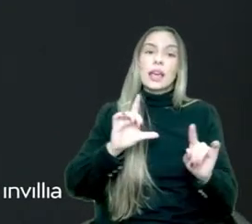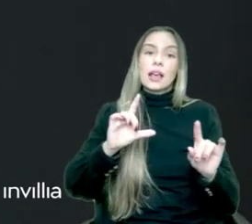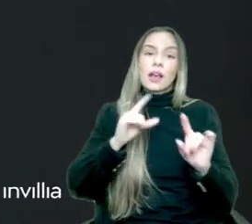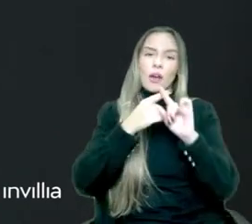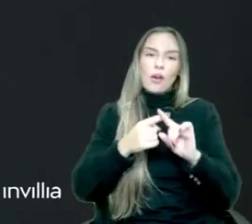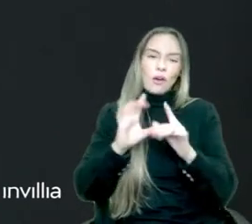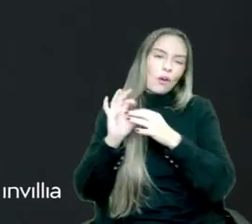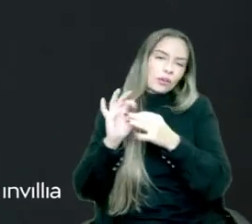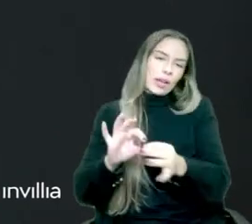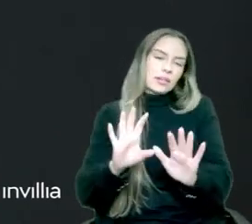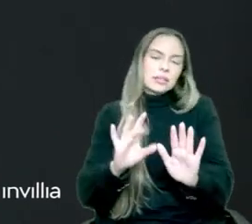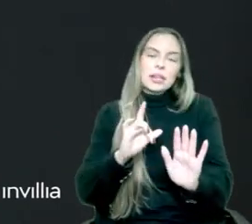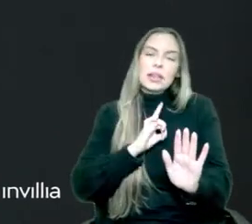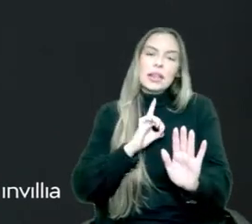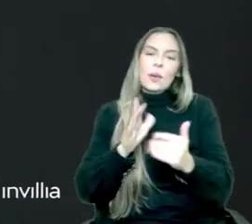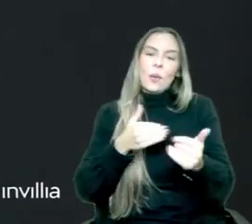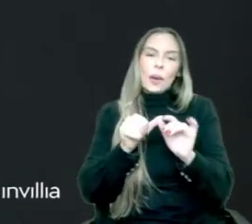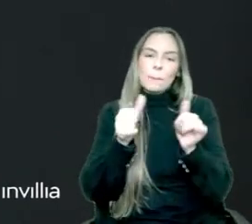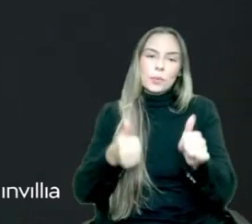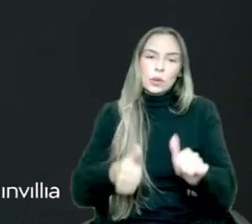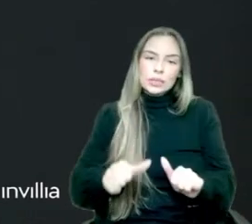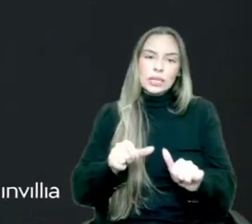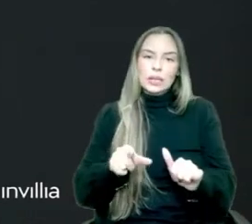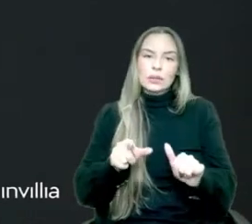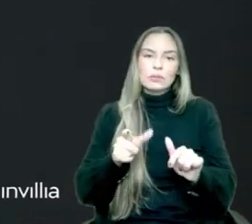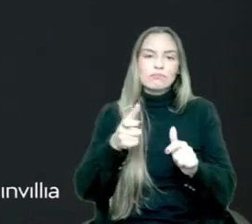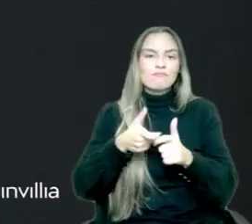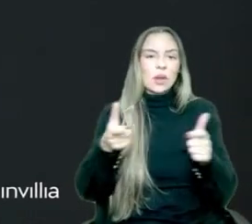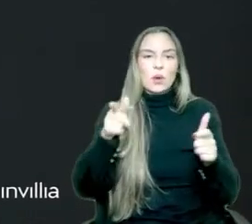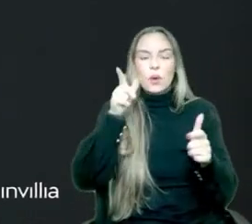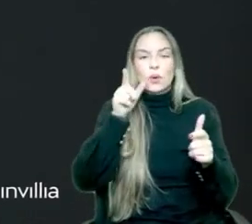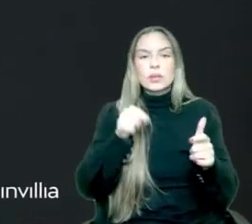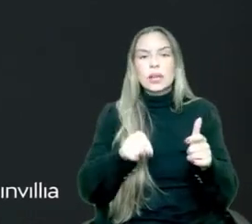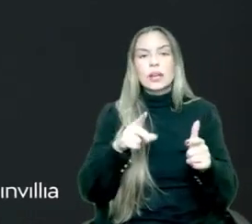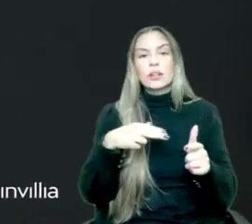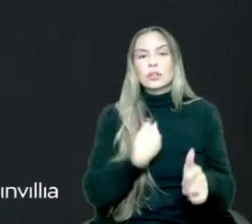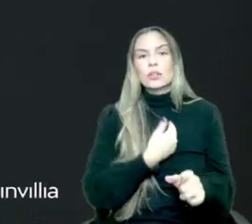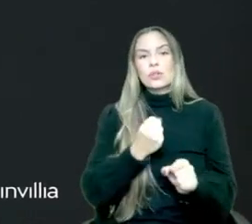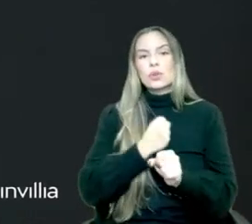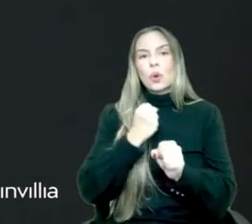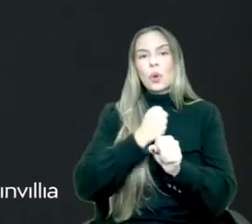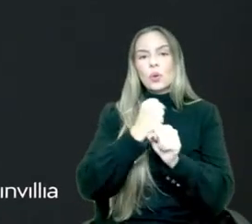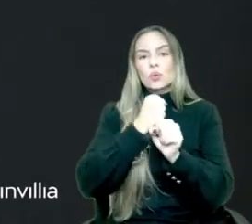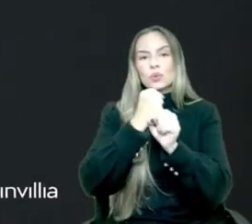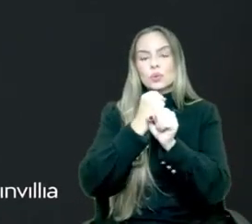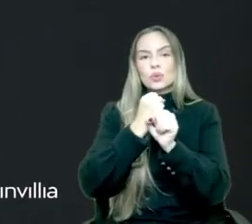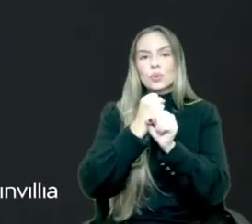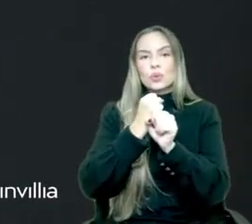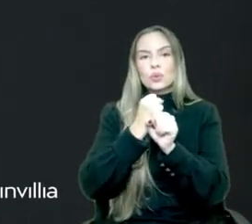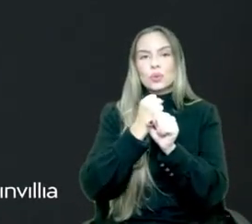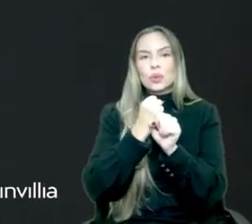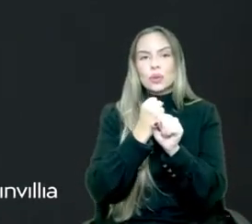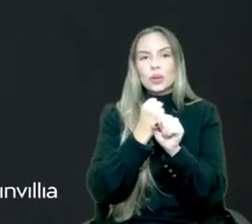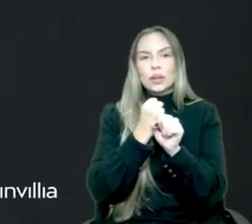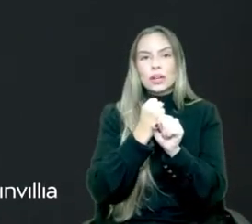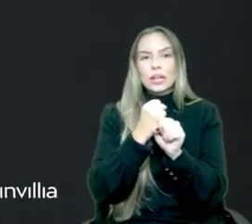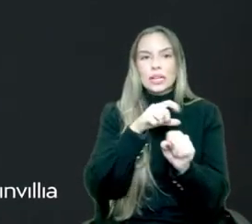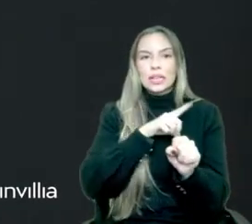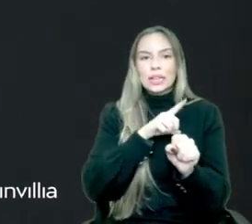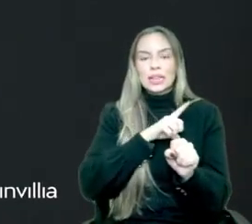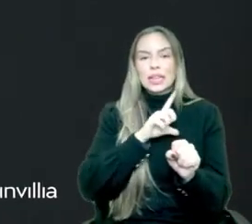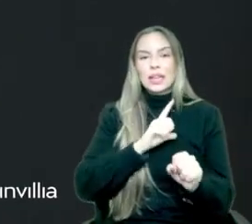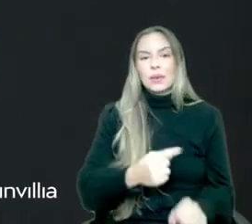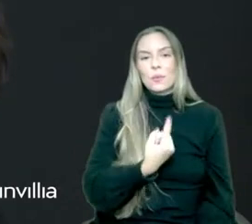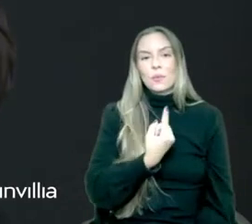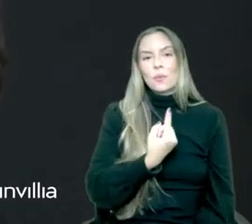model, and we built this on purpose to fit on a single GPU.